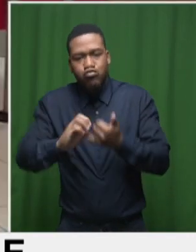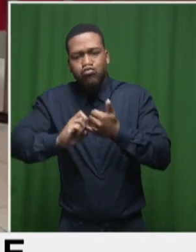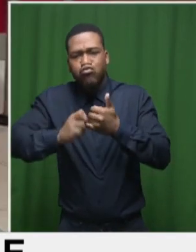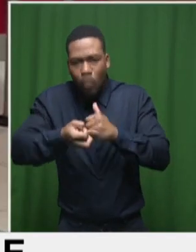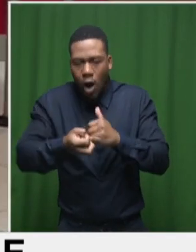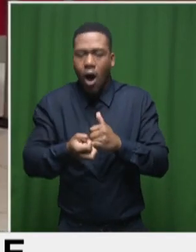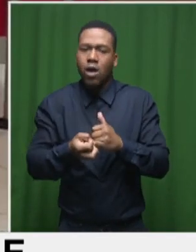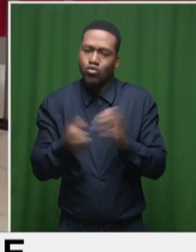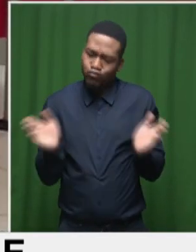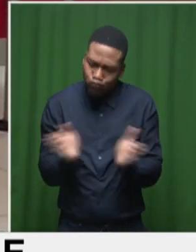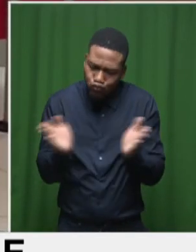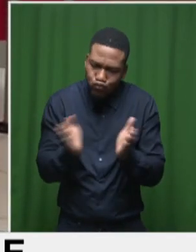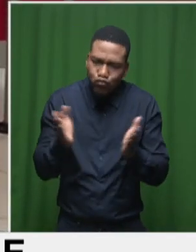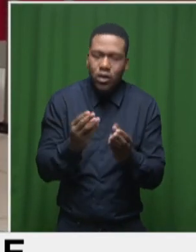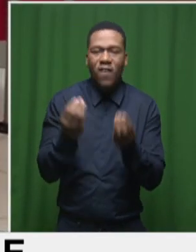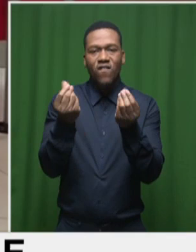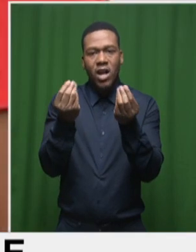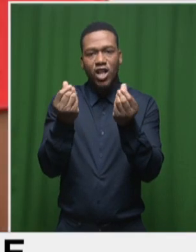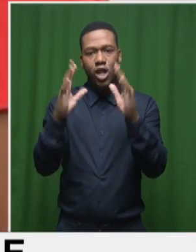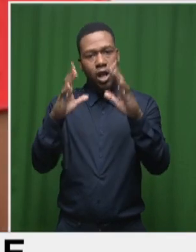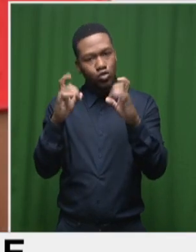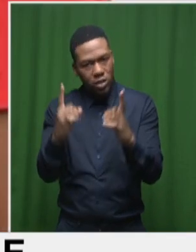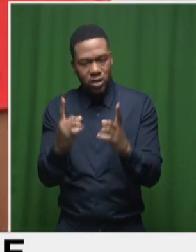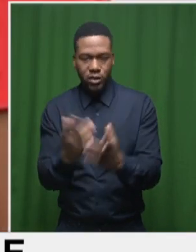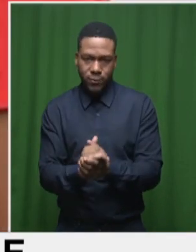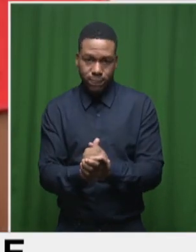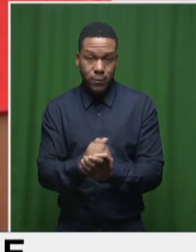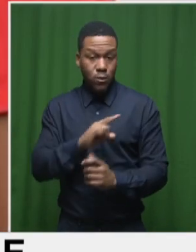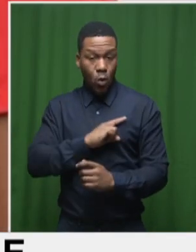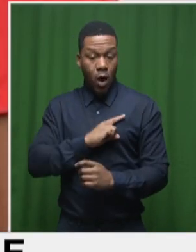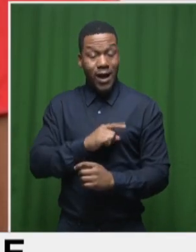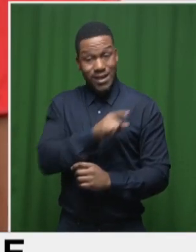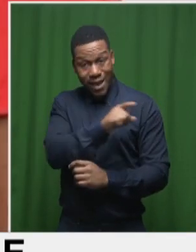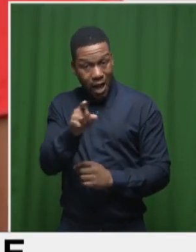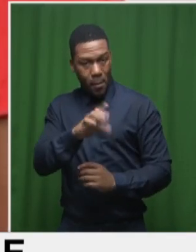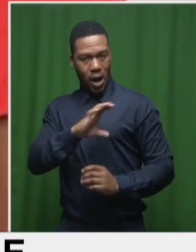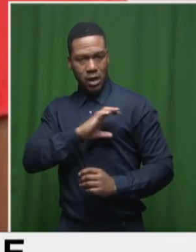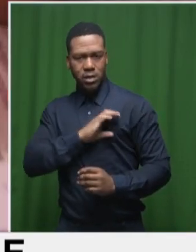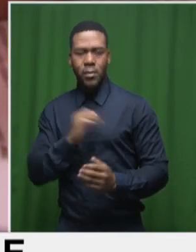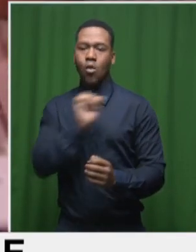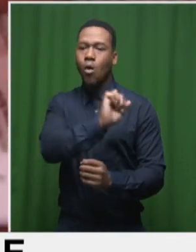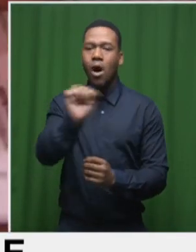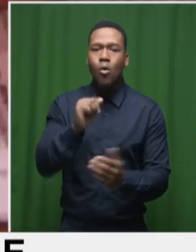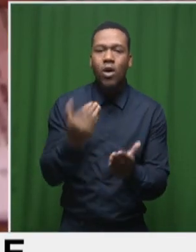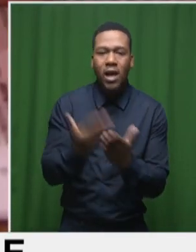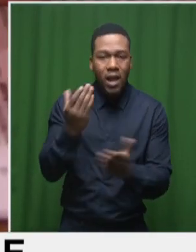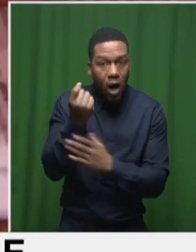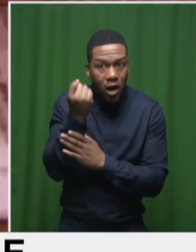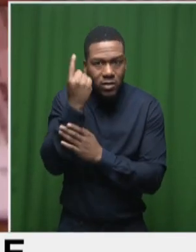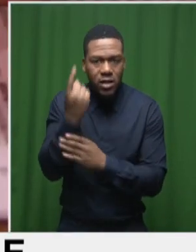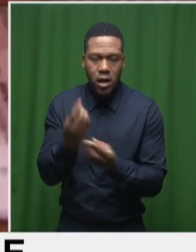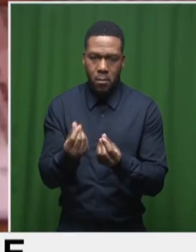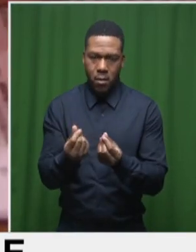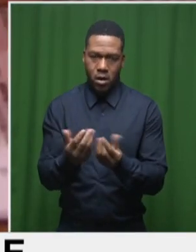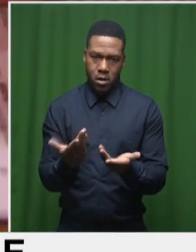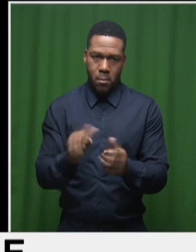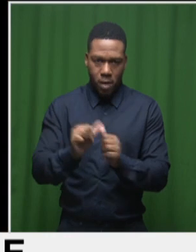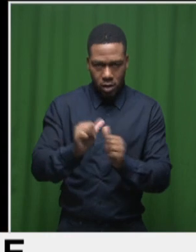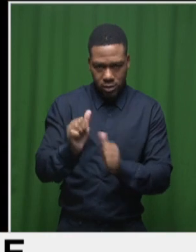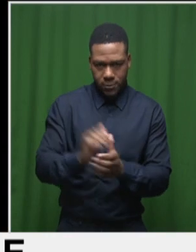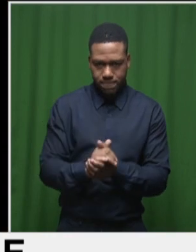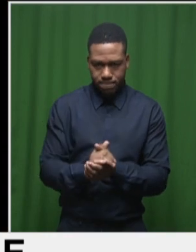education, as it's also in their interest to have customers who better understand money, especially credit and its implications for you as a